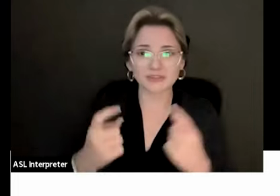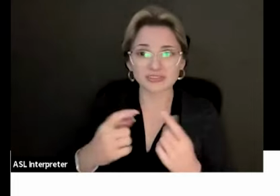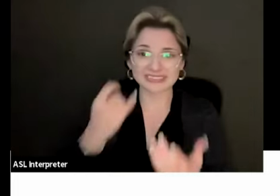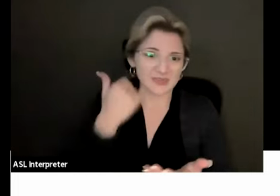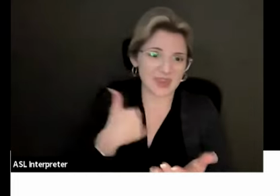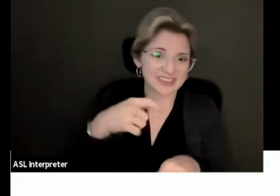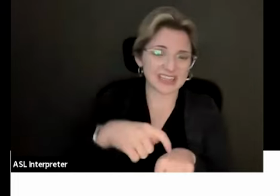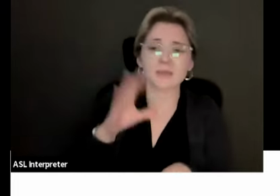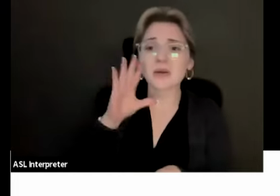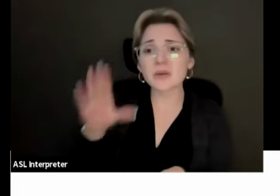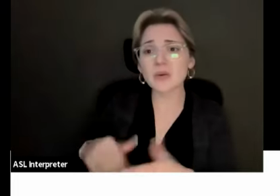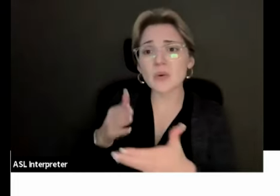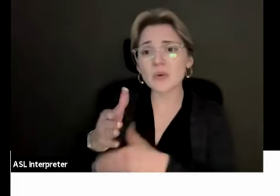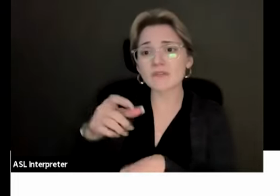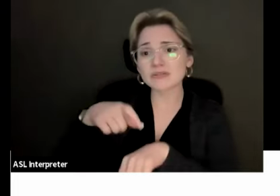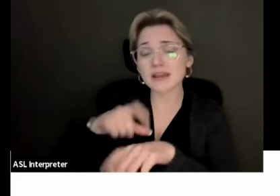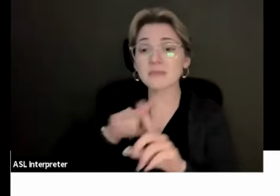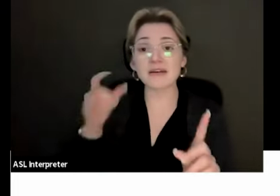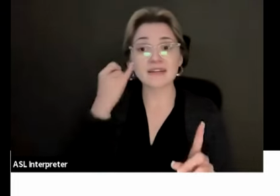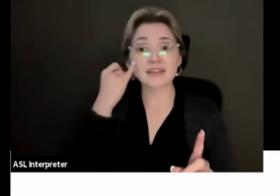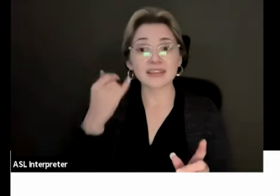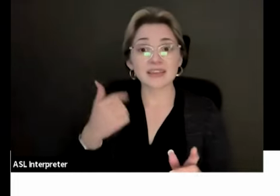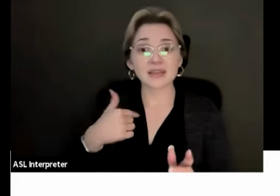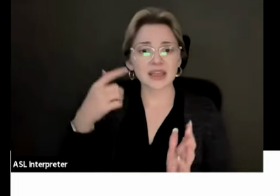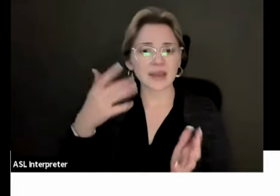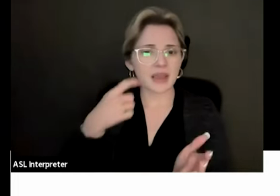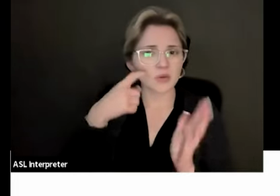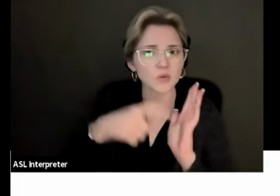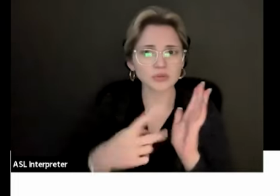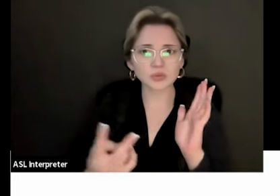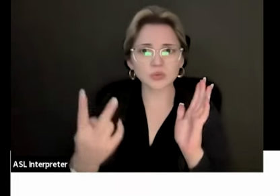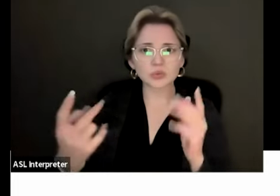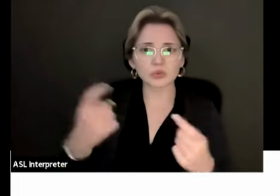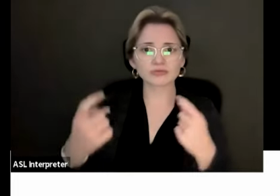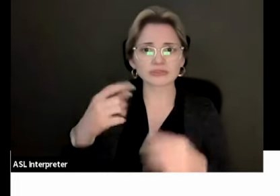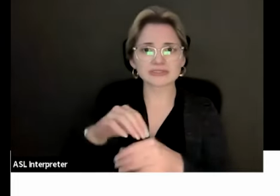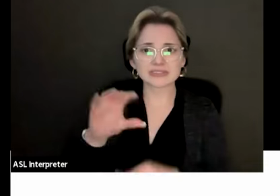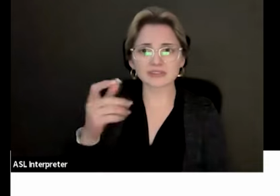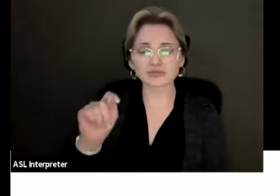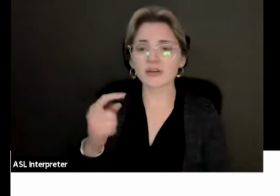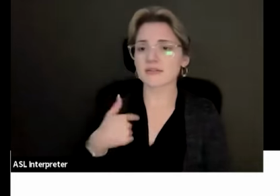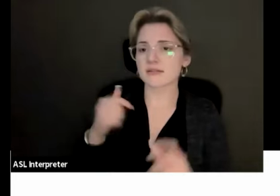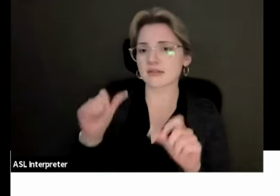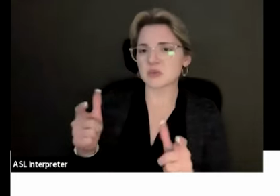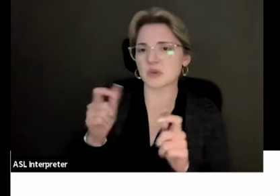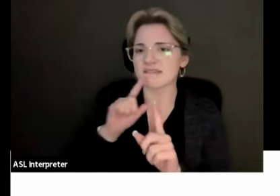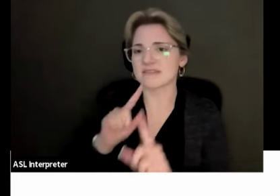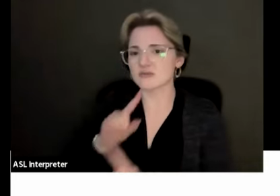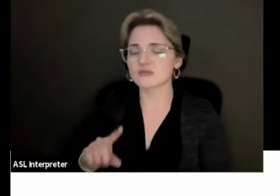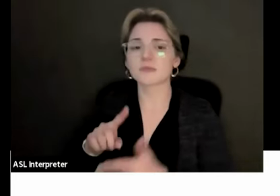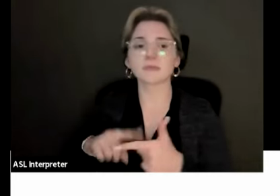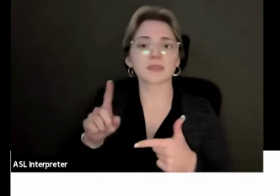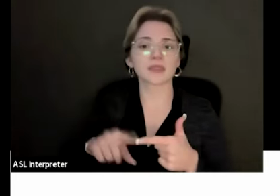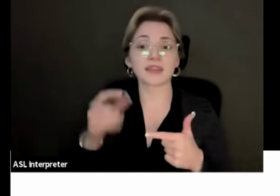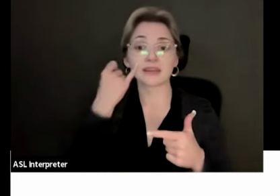I know we're over time, but happy if there's, I saw 2 questions in the chat, so I'm happy to answer those quickly. And then